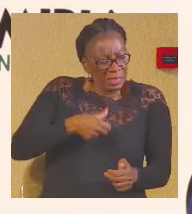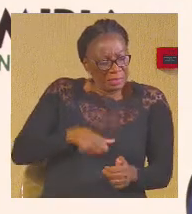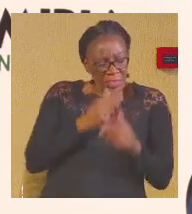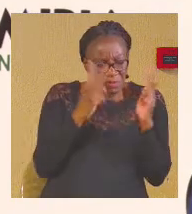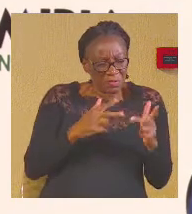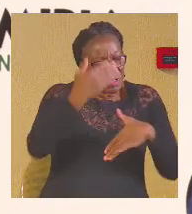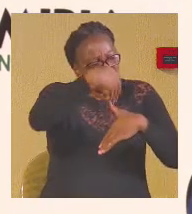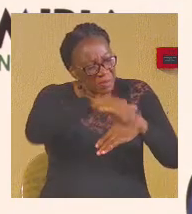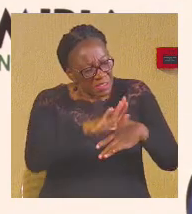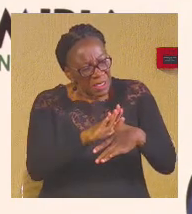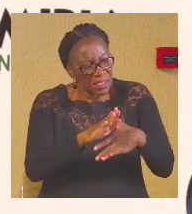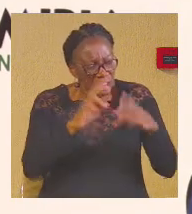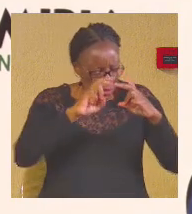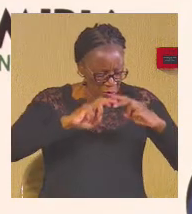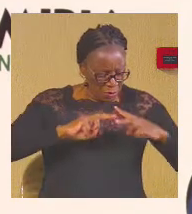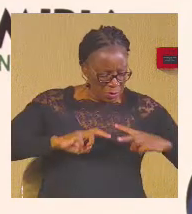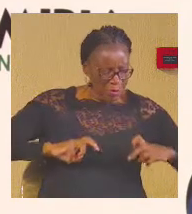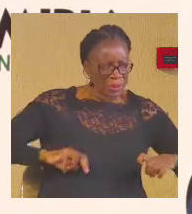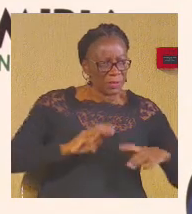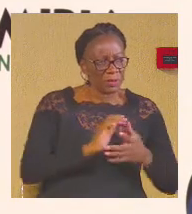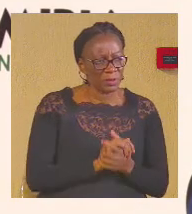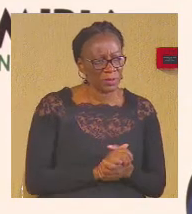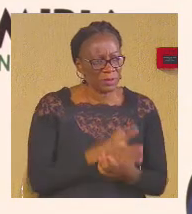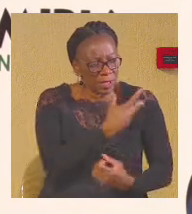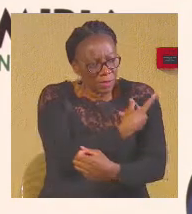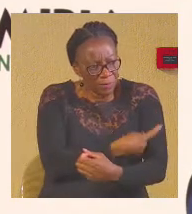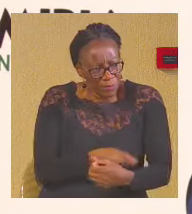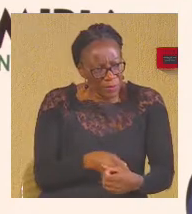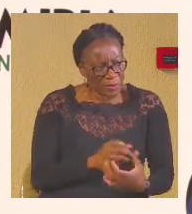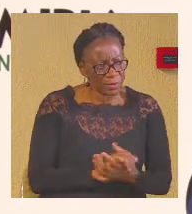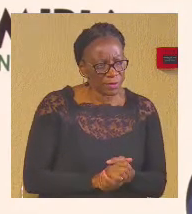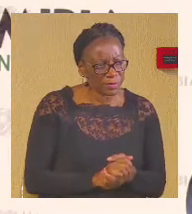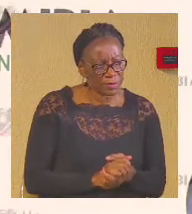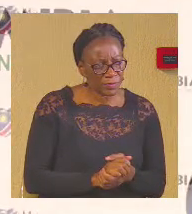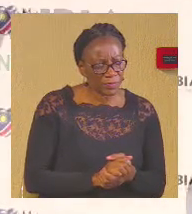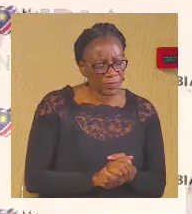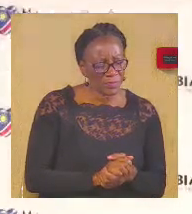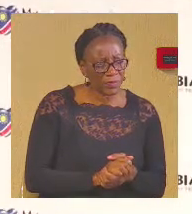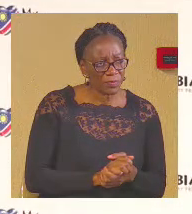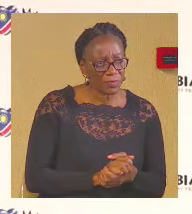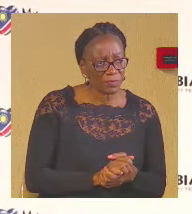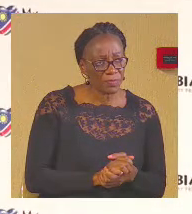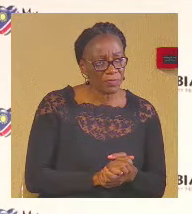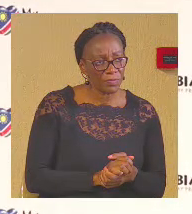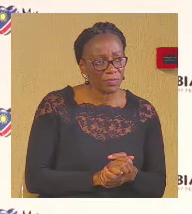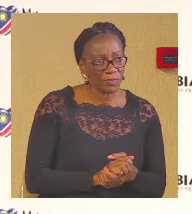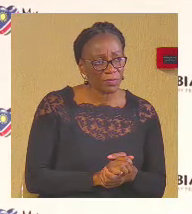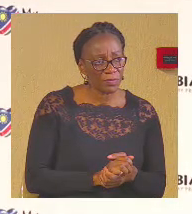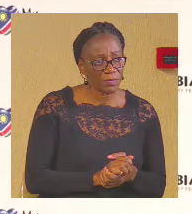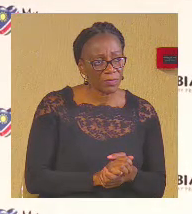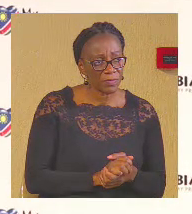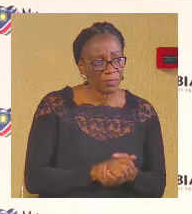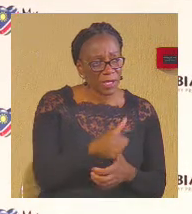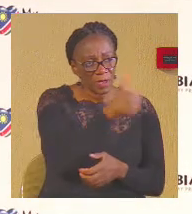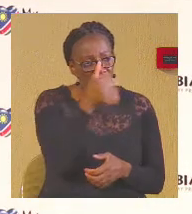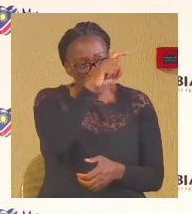for COVID. So they are a very important component in this particular effort. Okay. The other question that I